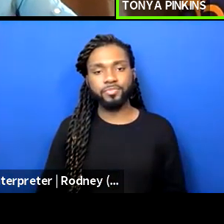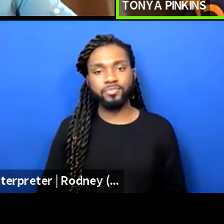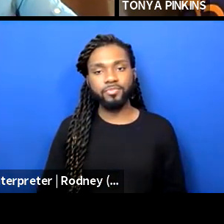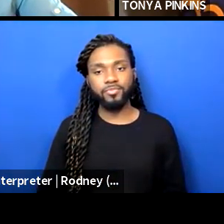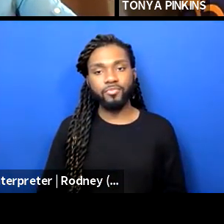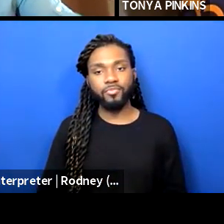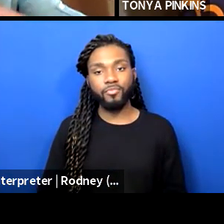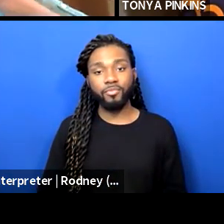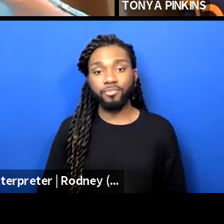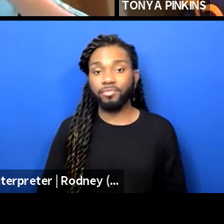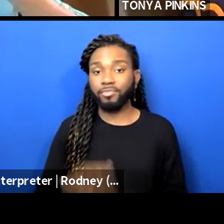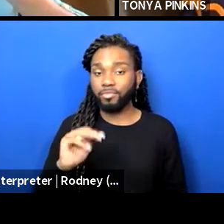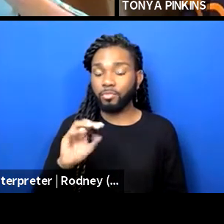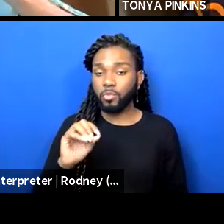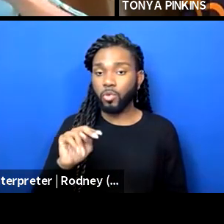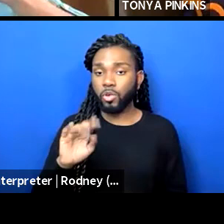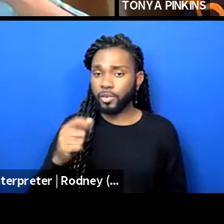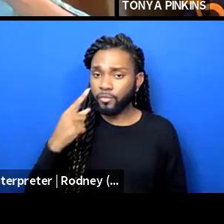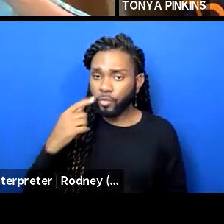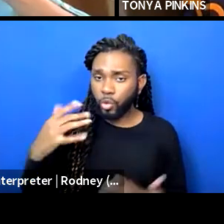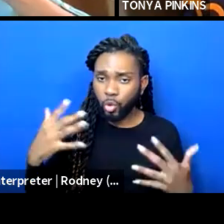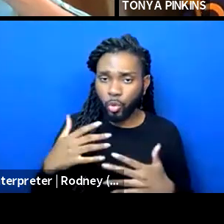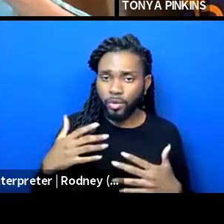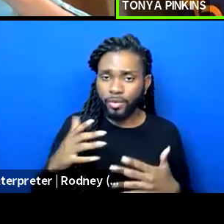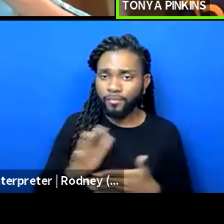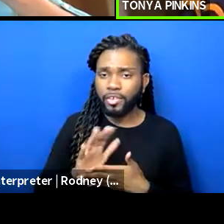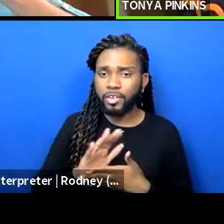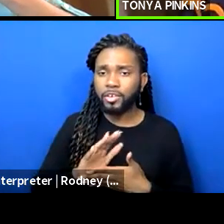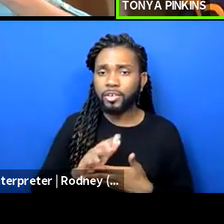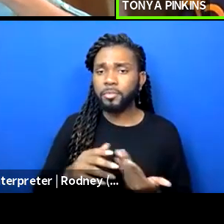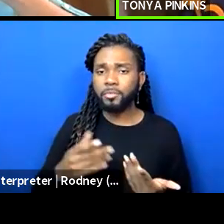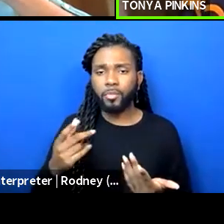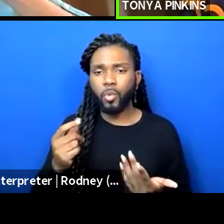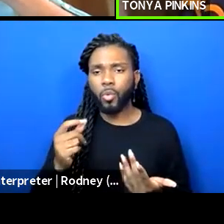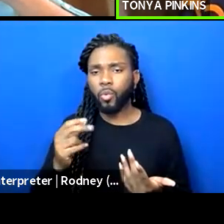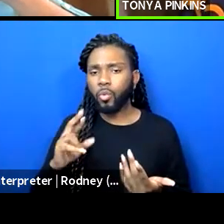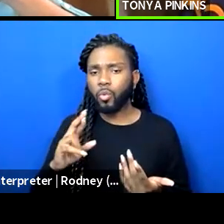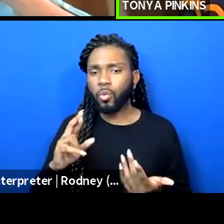Like in horror films or like— What scares you?